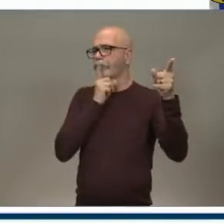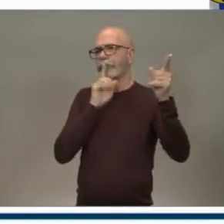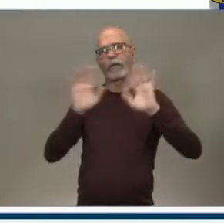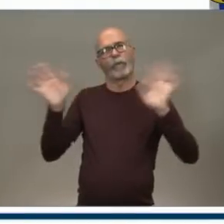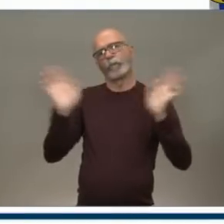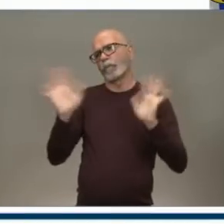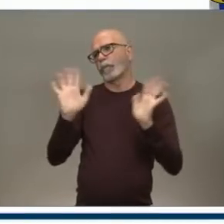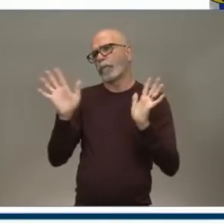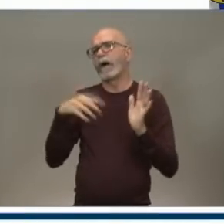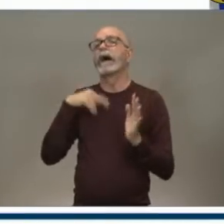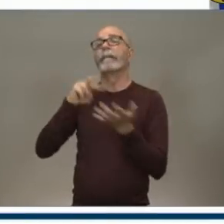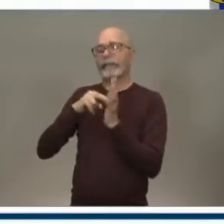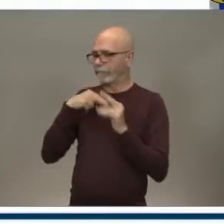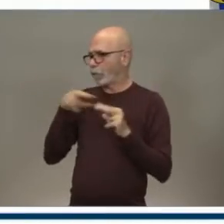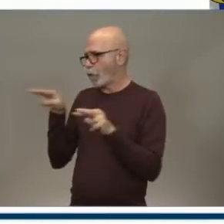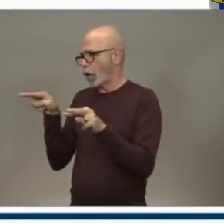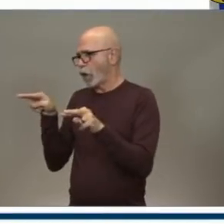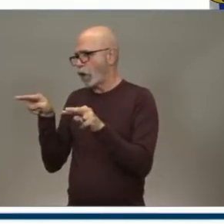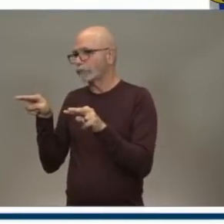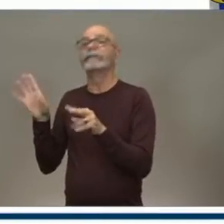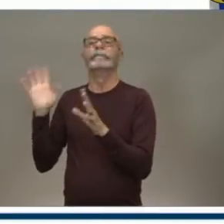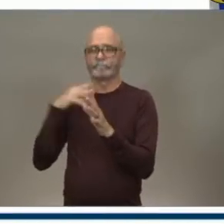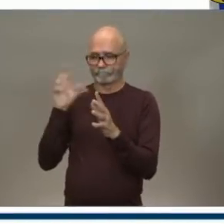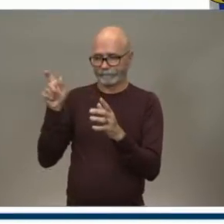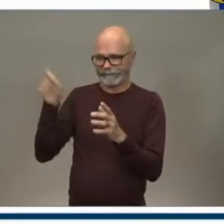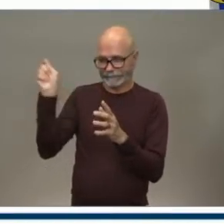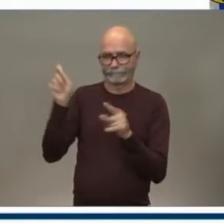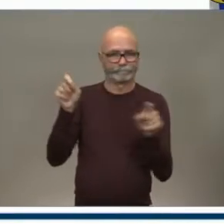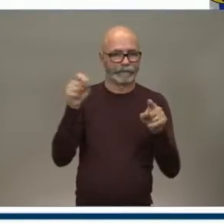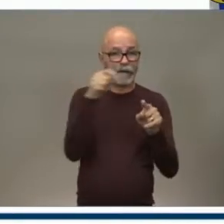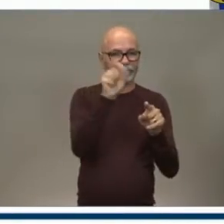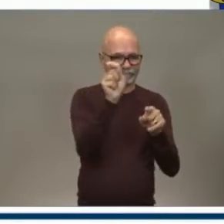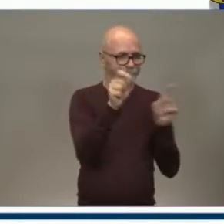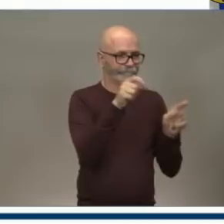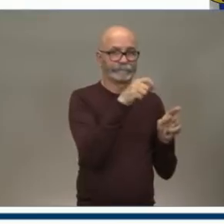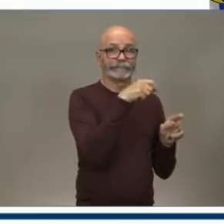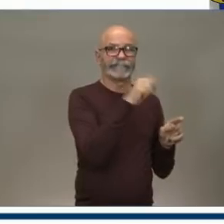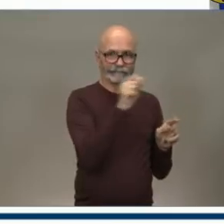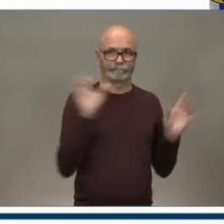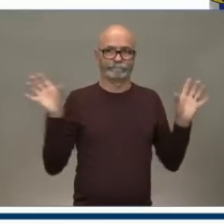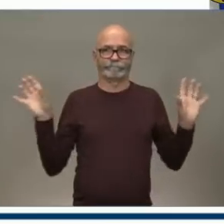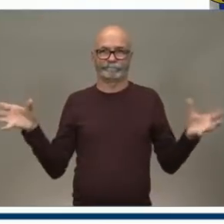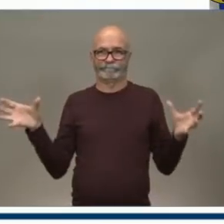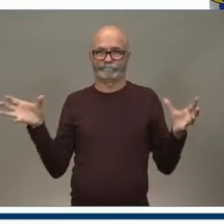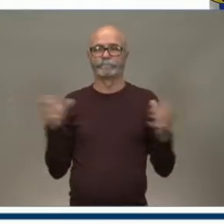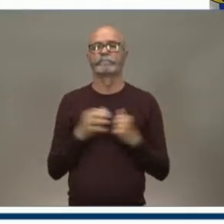Keith, are you still on the line? We'll go to John LaRoche with CBC.